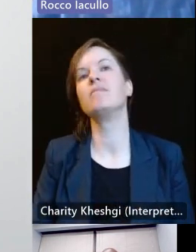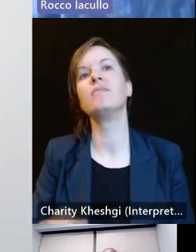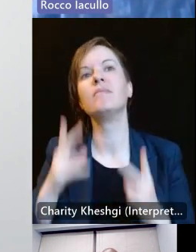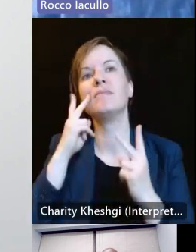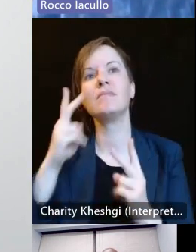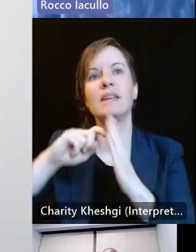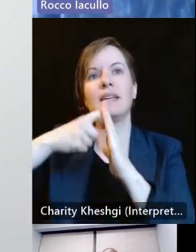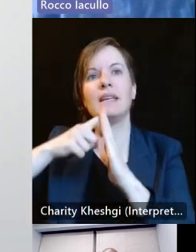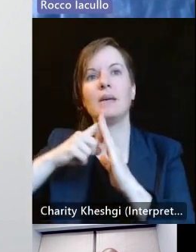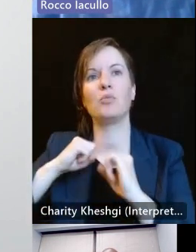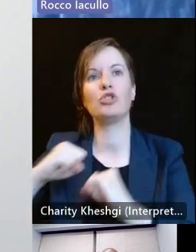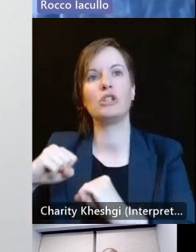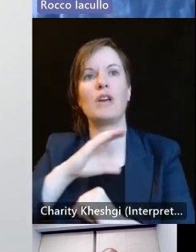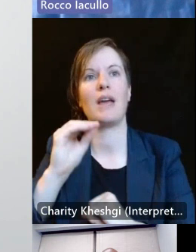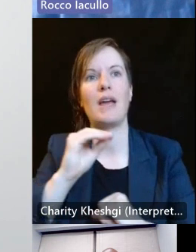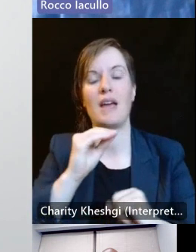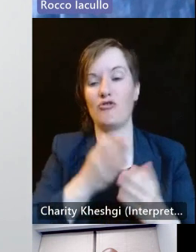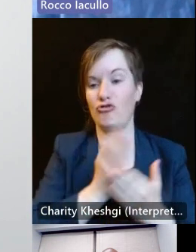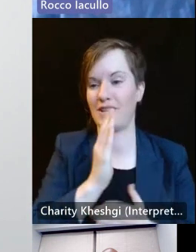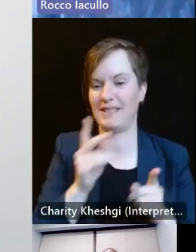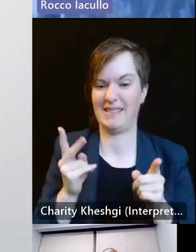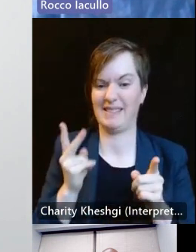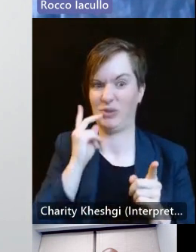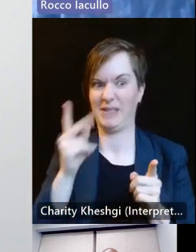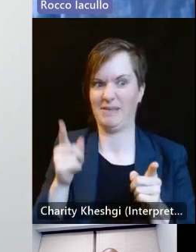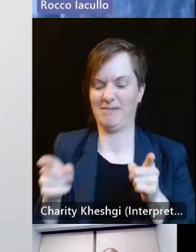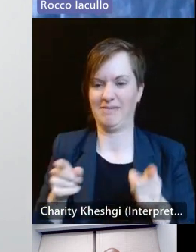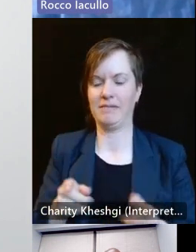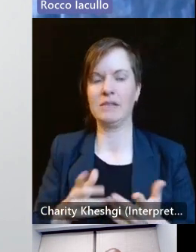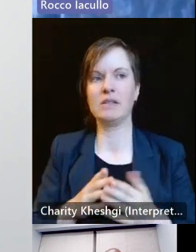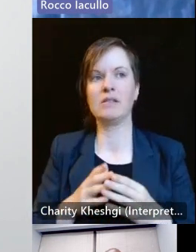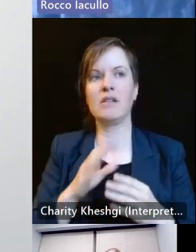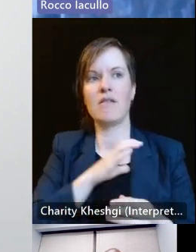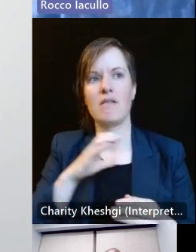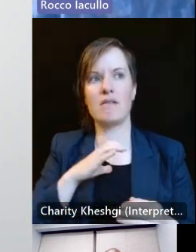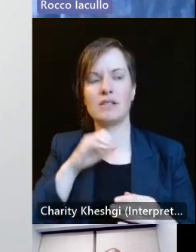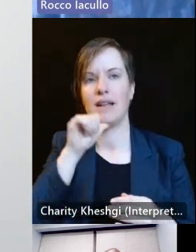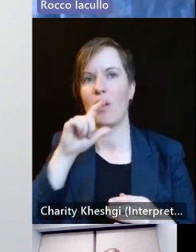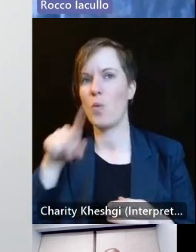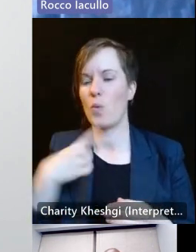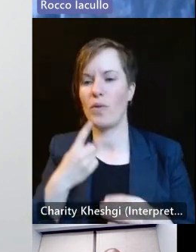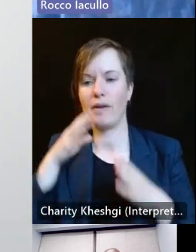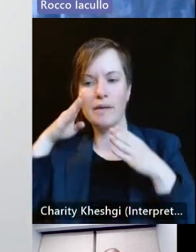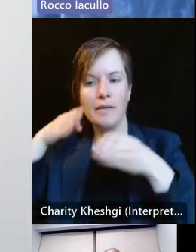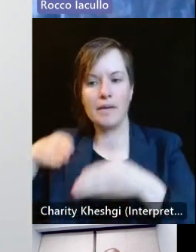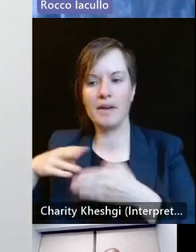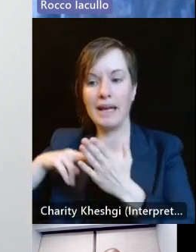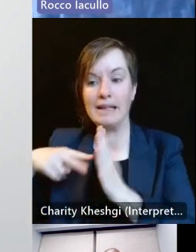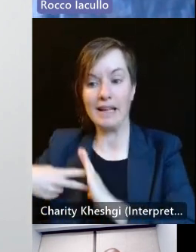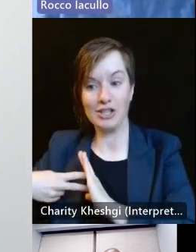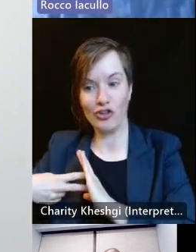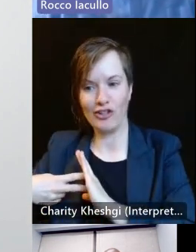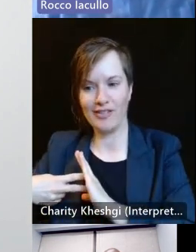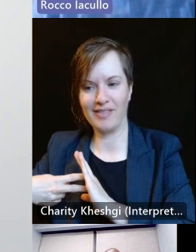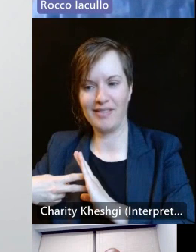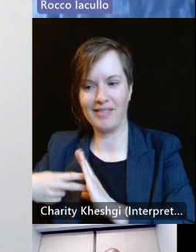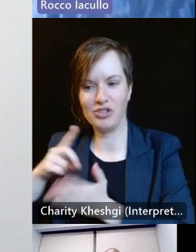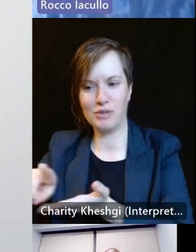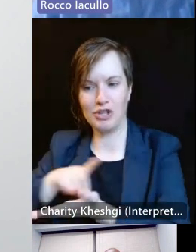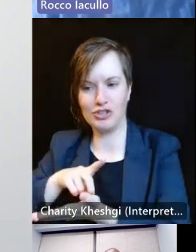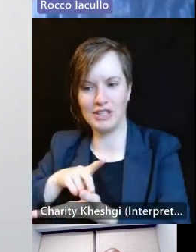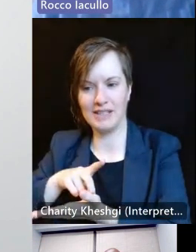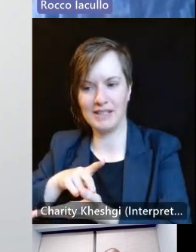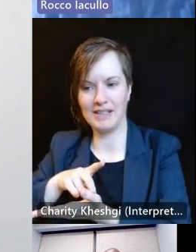Congress was not only focused on intentional discrimination, but also the discriminatory effects